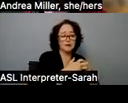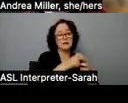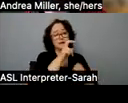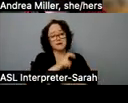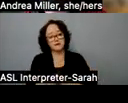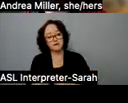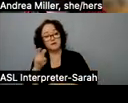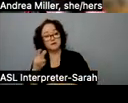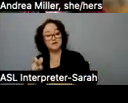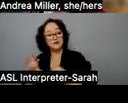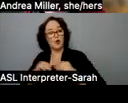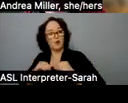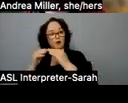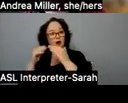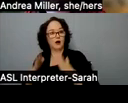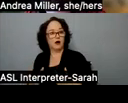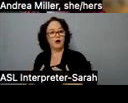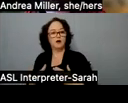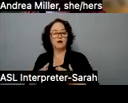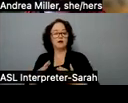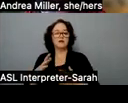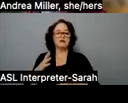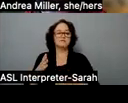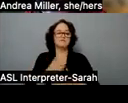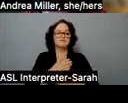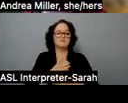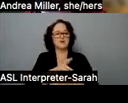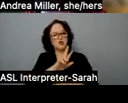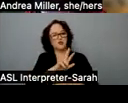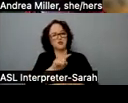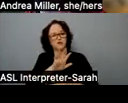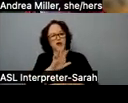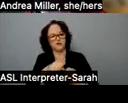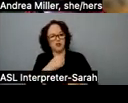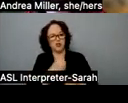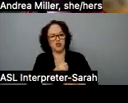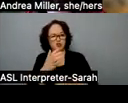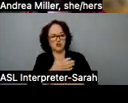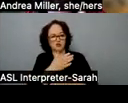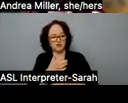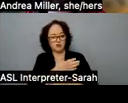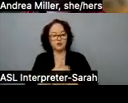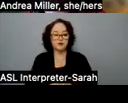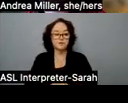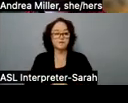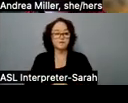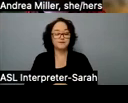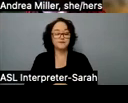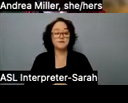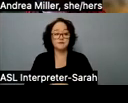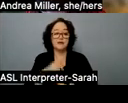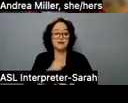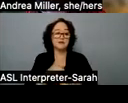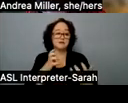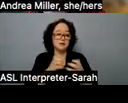journey. Most of the time it came with some sort of match savings program or match savings opportunity, and that housing and the